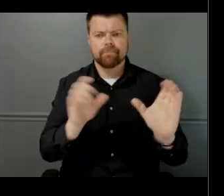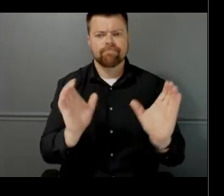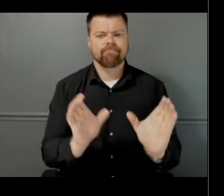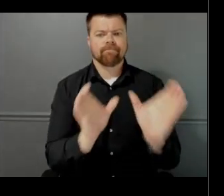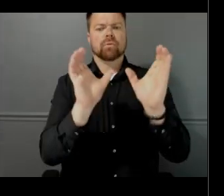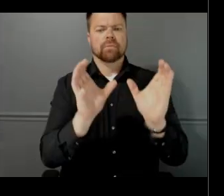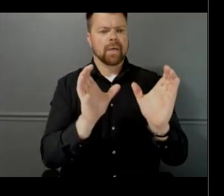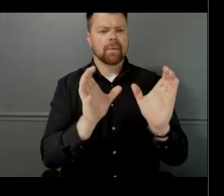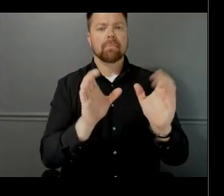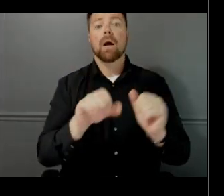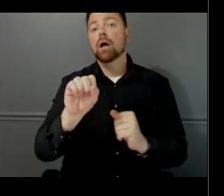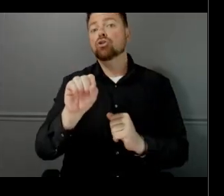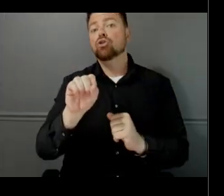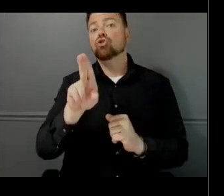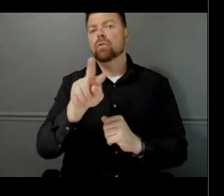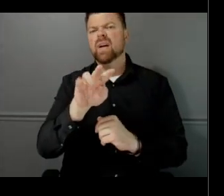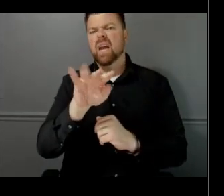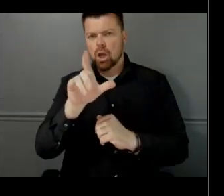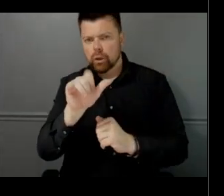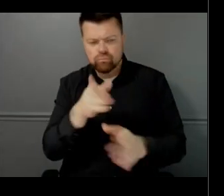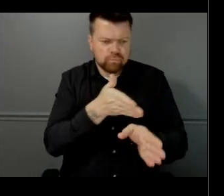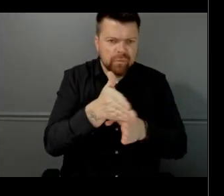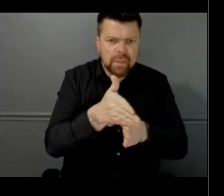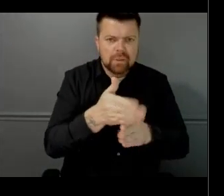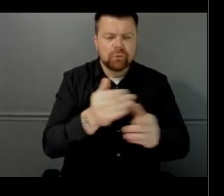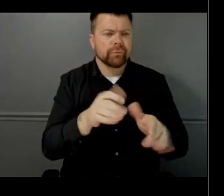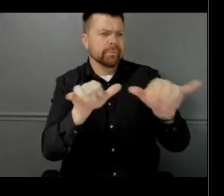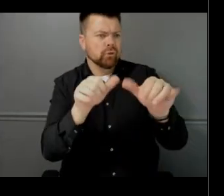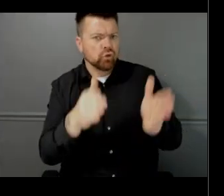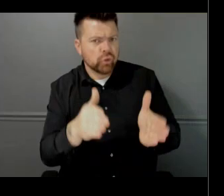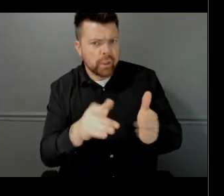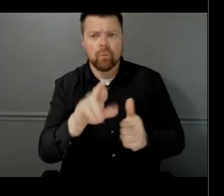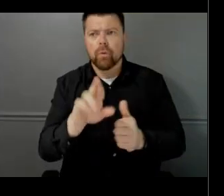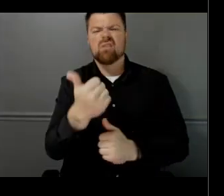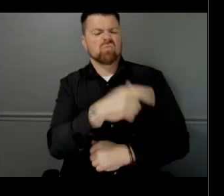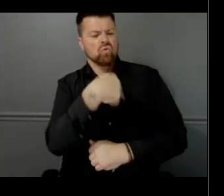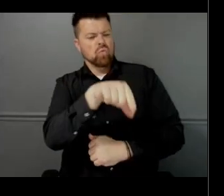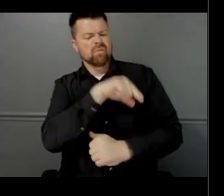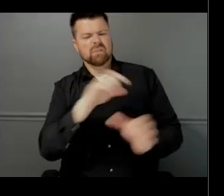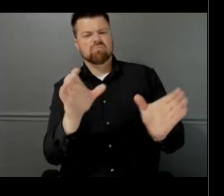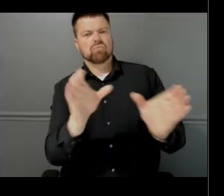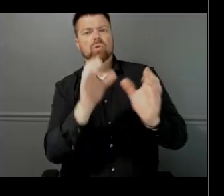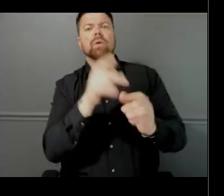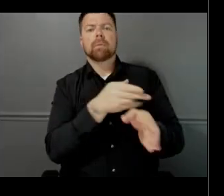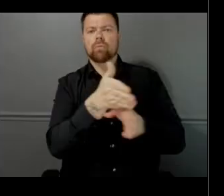a surveyor, engineer, or another qualified professional.